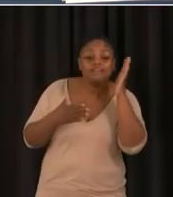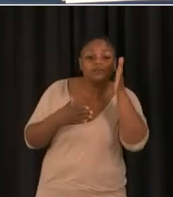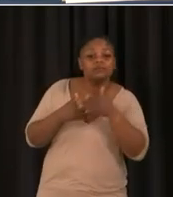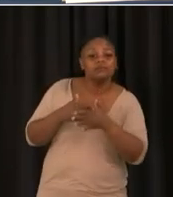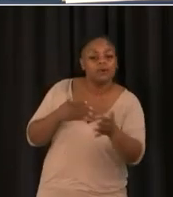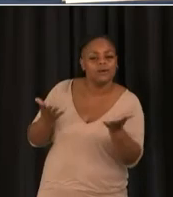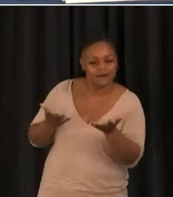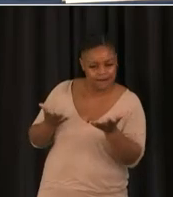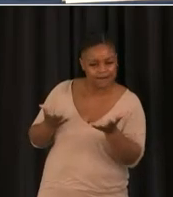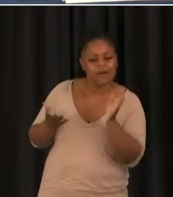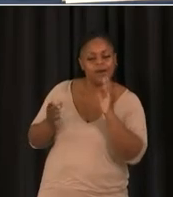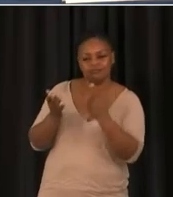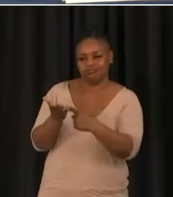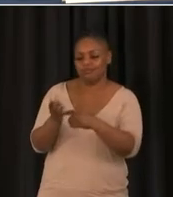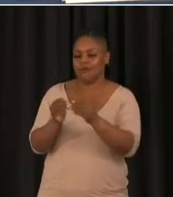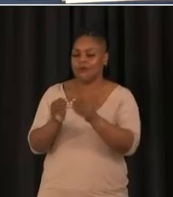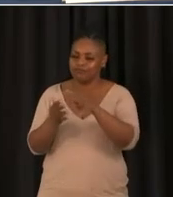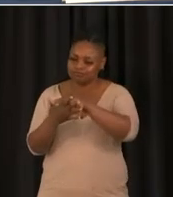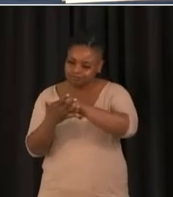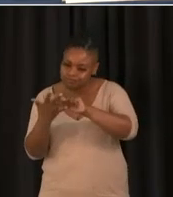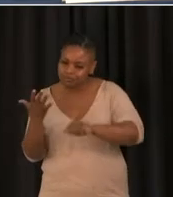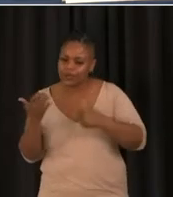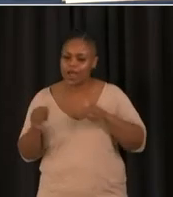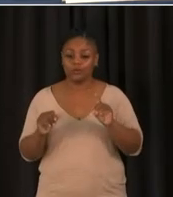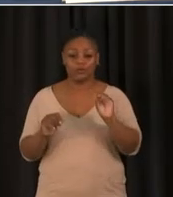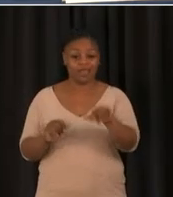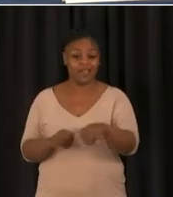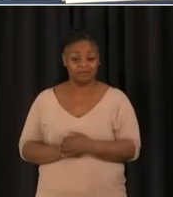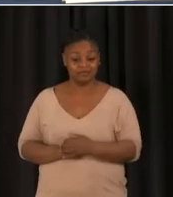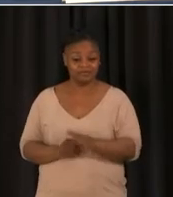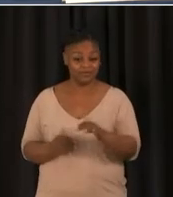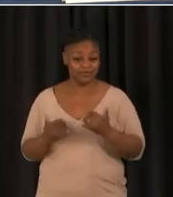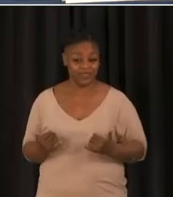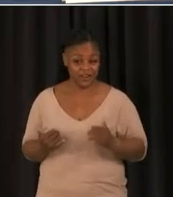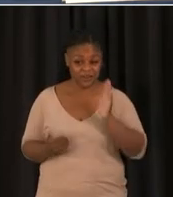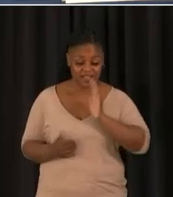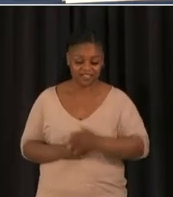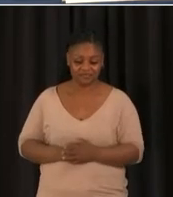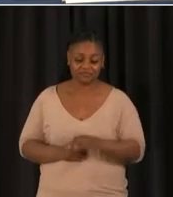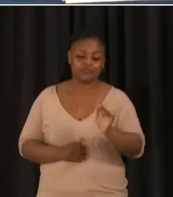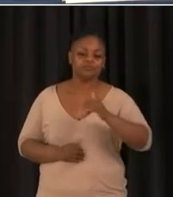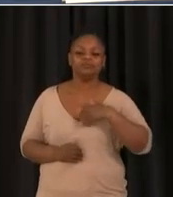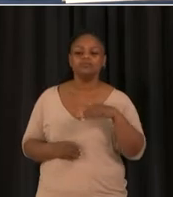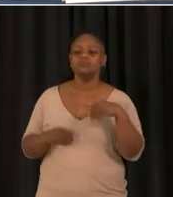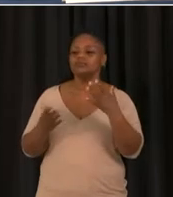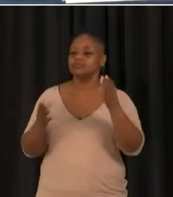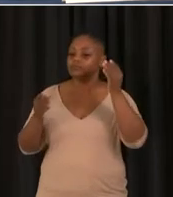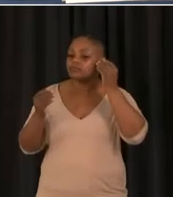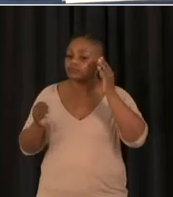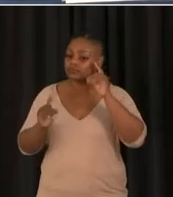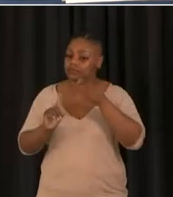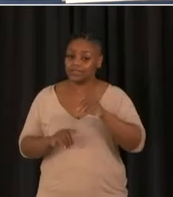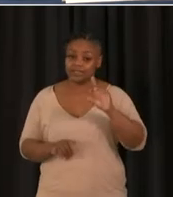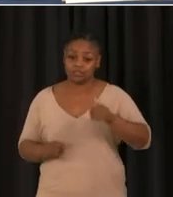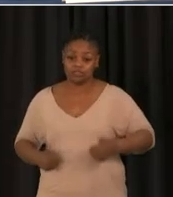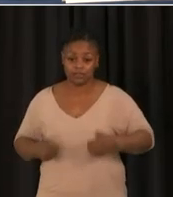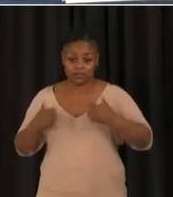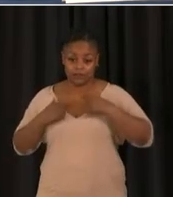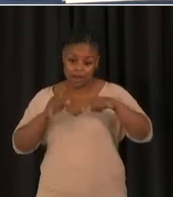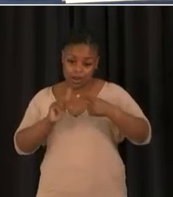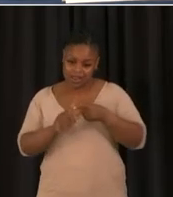in charge of overseeing a regulatory agency that oversees the financial services entities in the District of